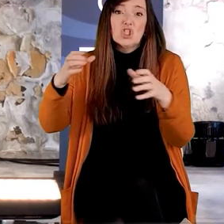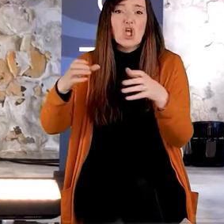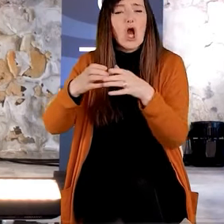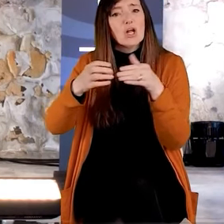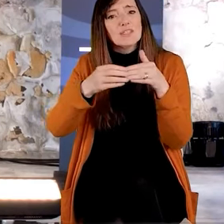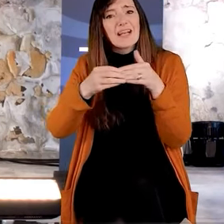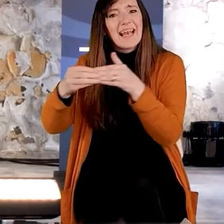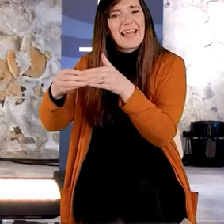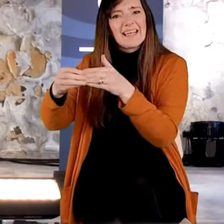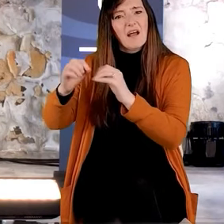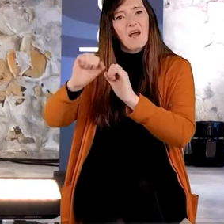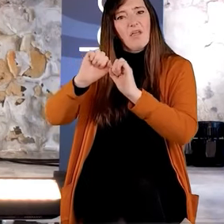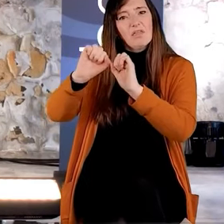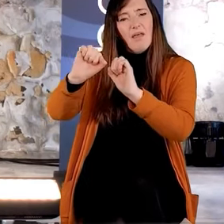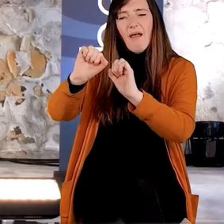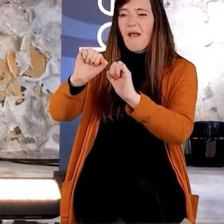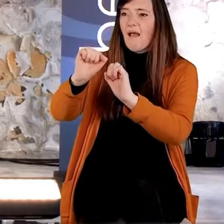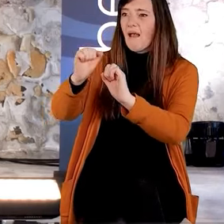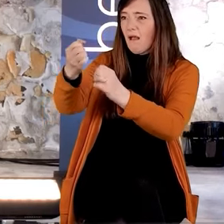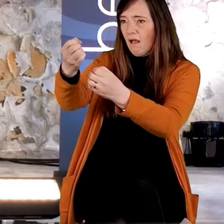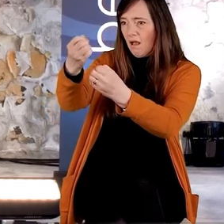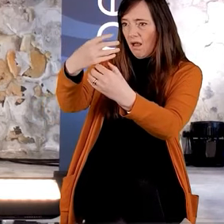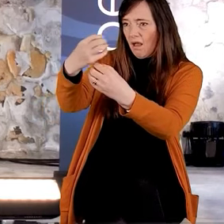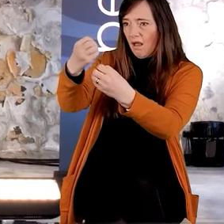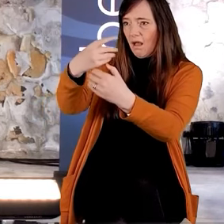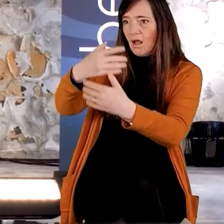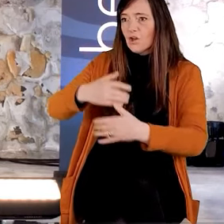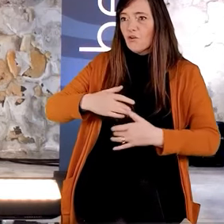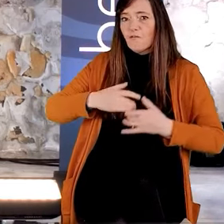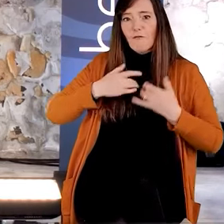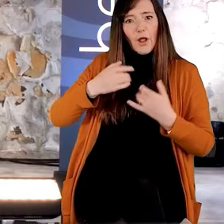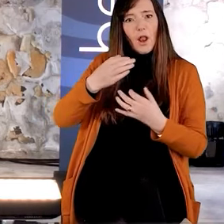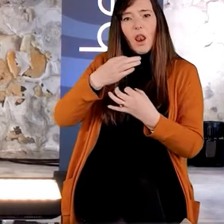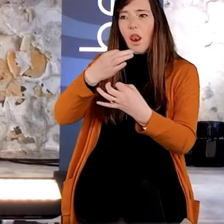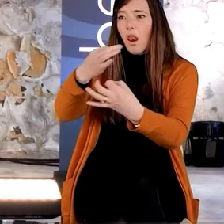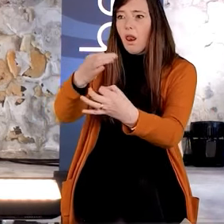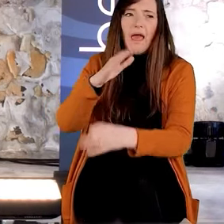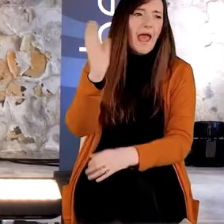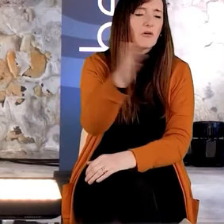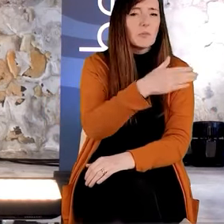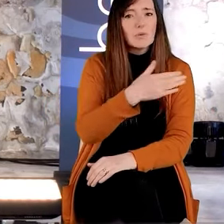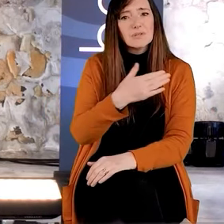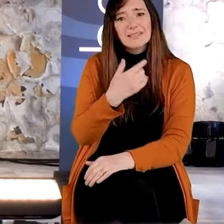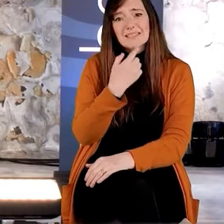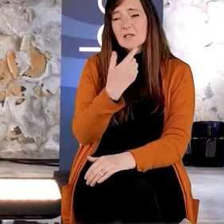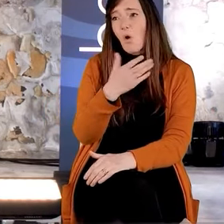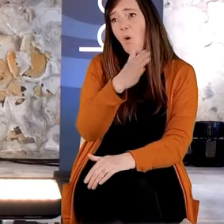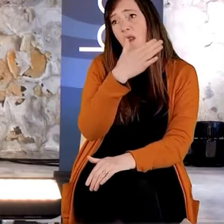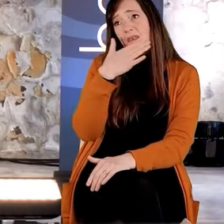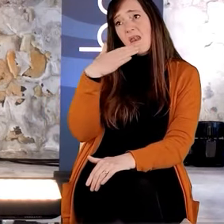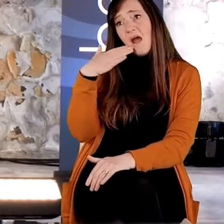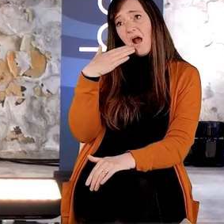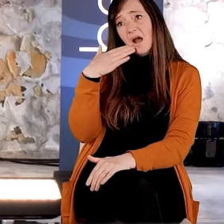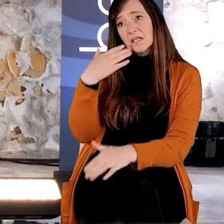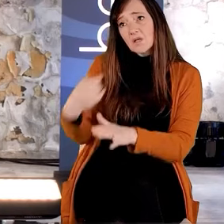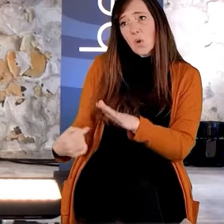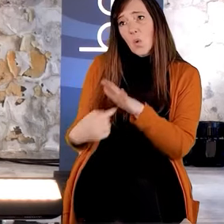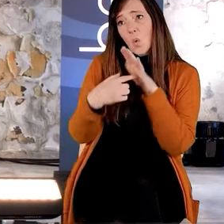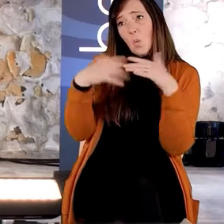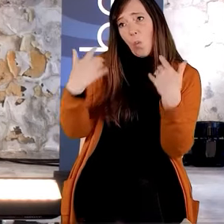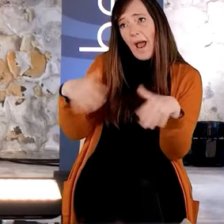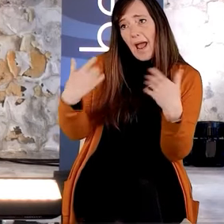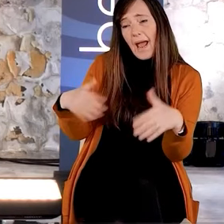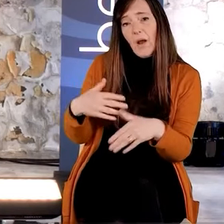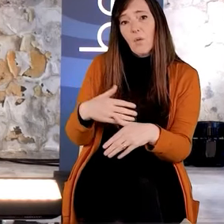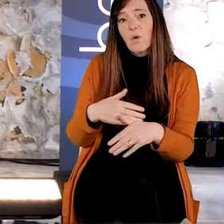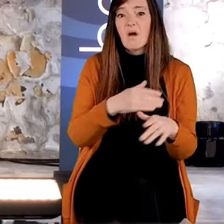leader sometimes, and it's smooth, it's persuasive. Everybody says it's good and it's nice and it's